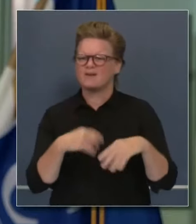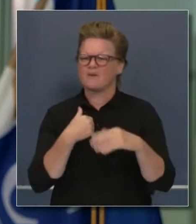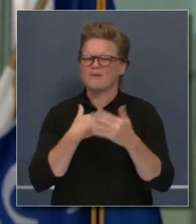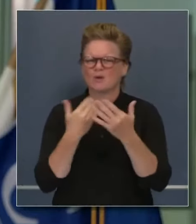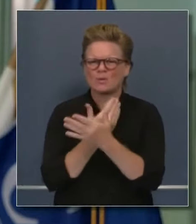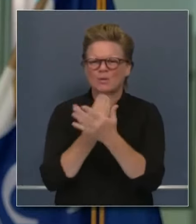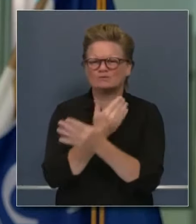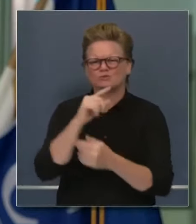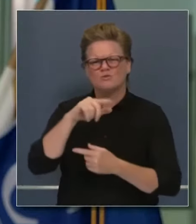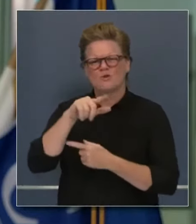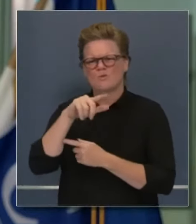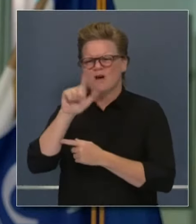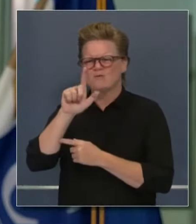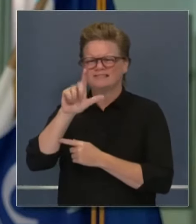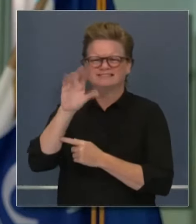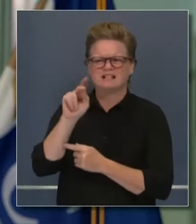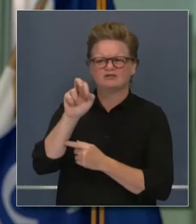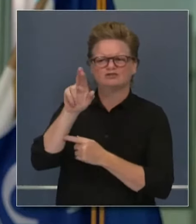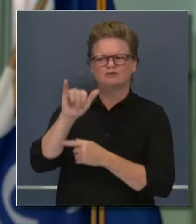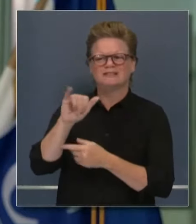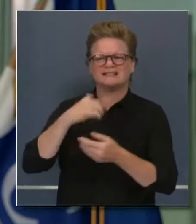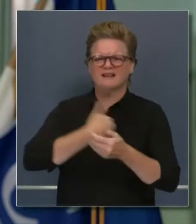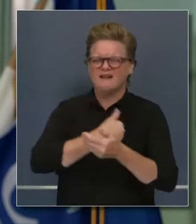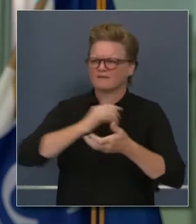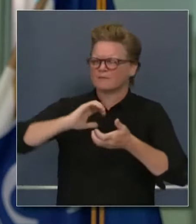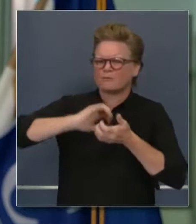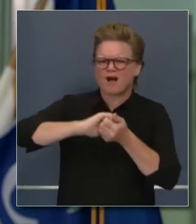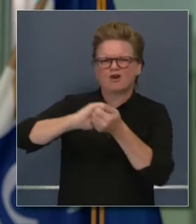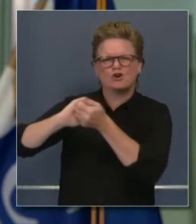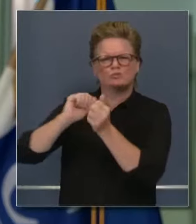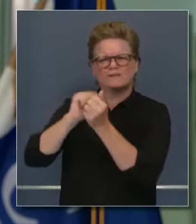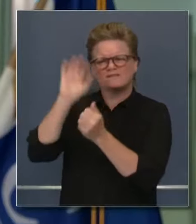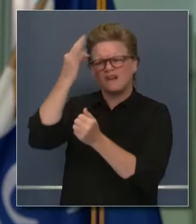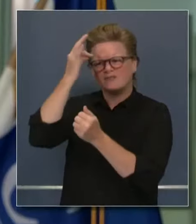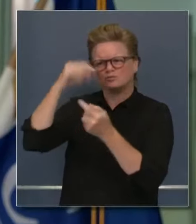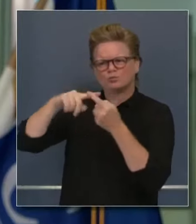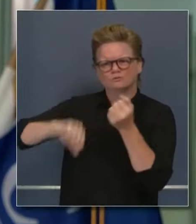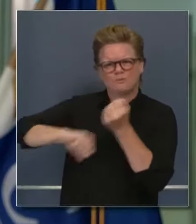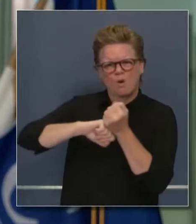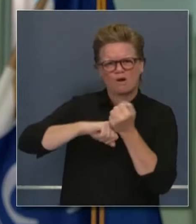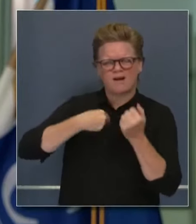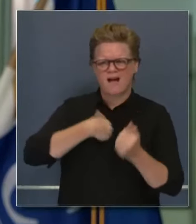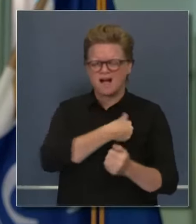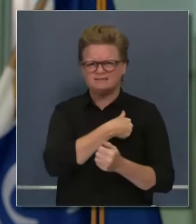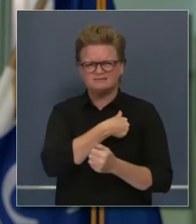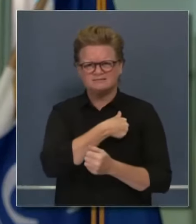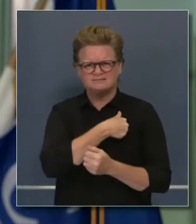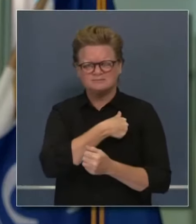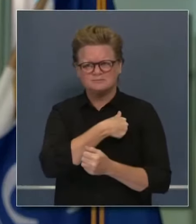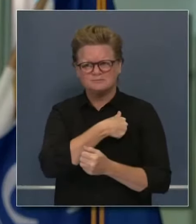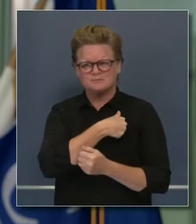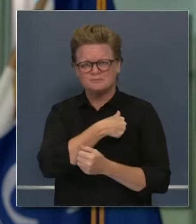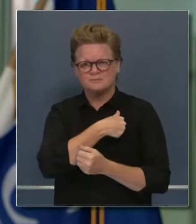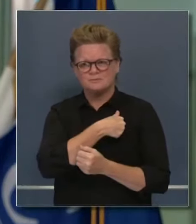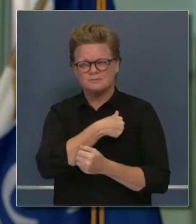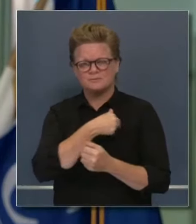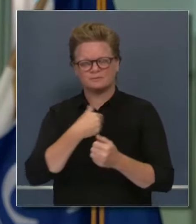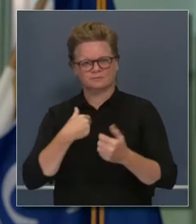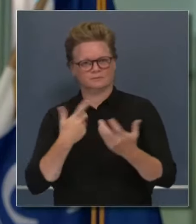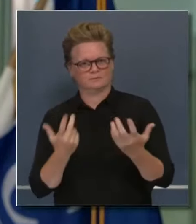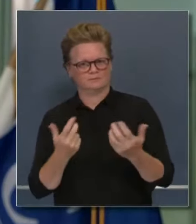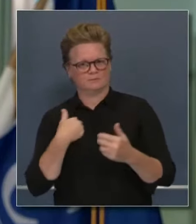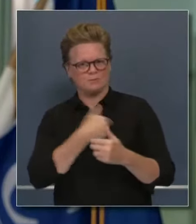commitment from the federal government to match those efforts for the first time. We recognize that's one step in the right direction, but